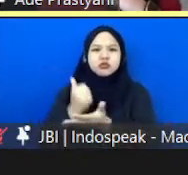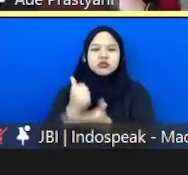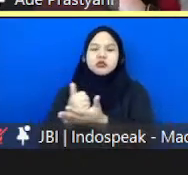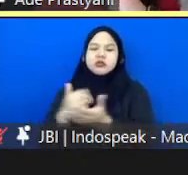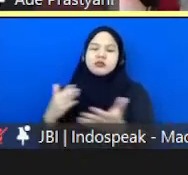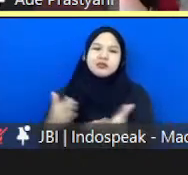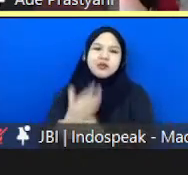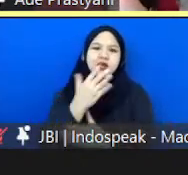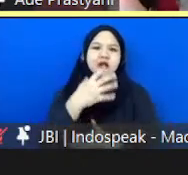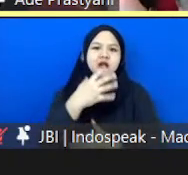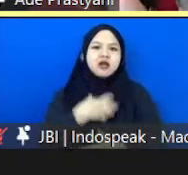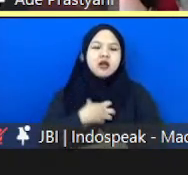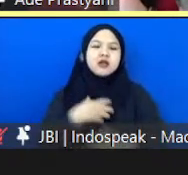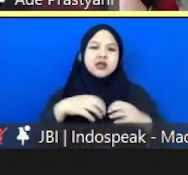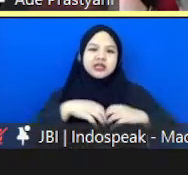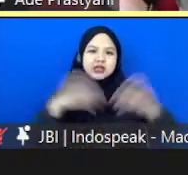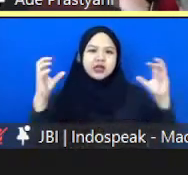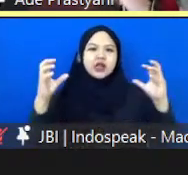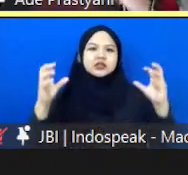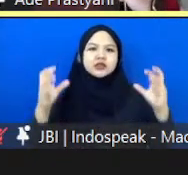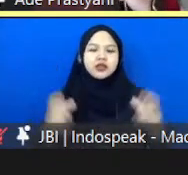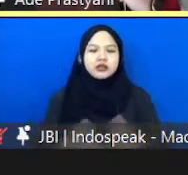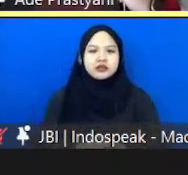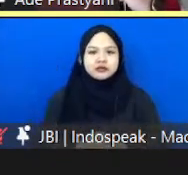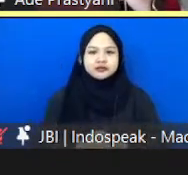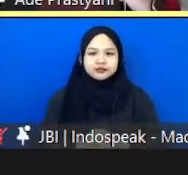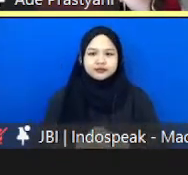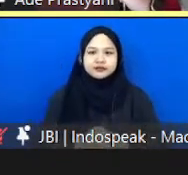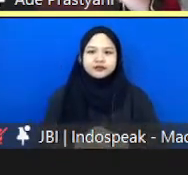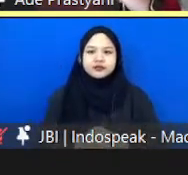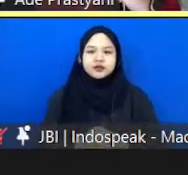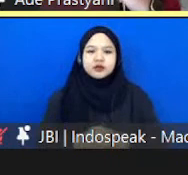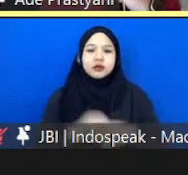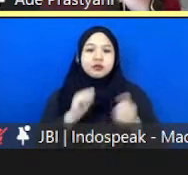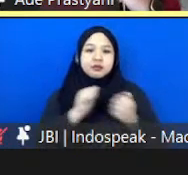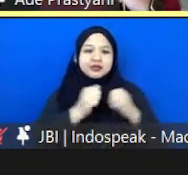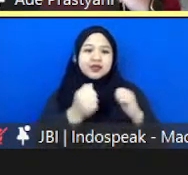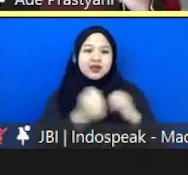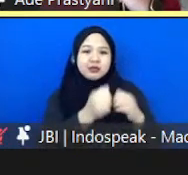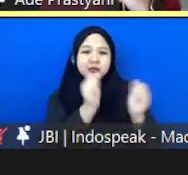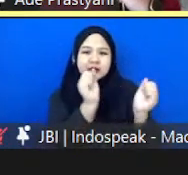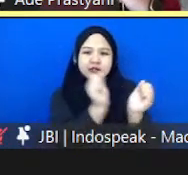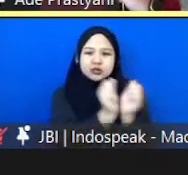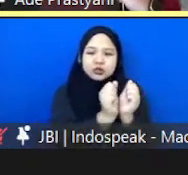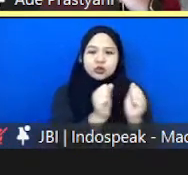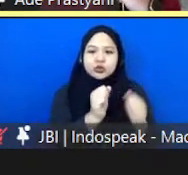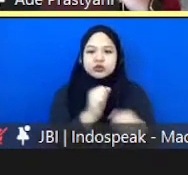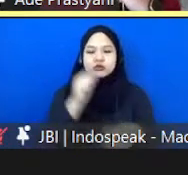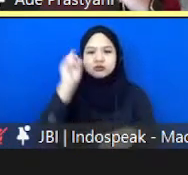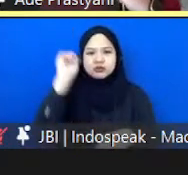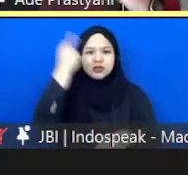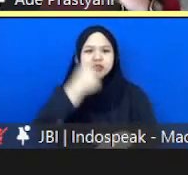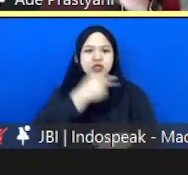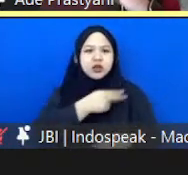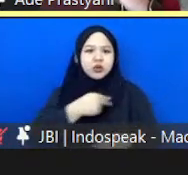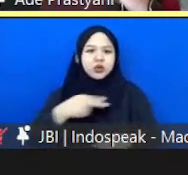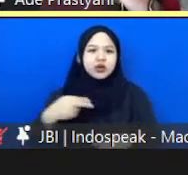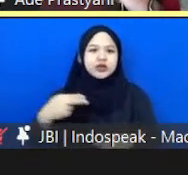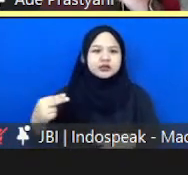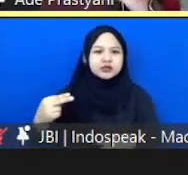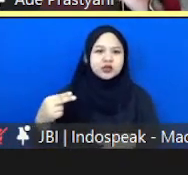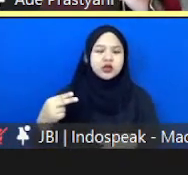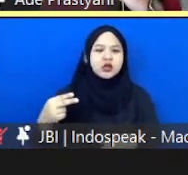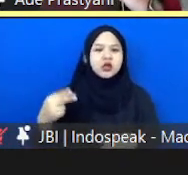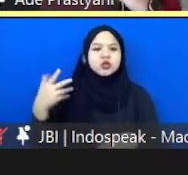Slide. And although the problem of pasung had come to the attention of the Indonesian government for over 4